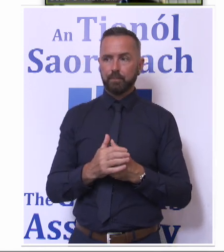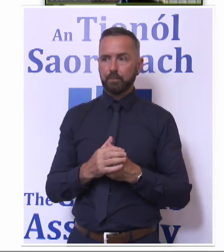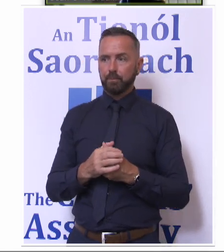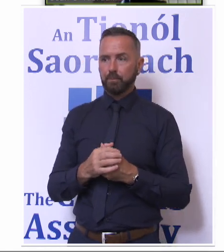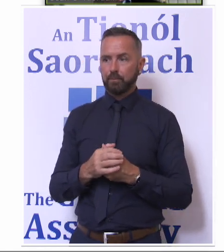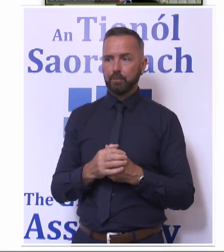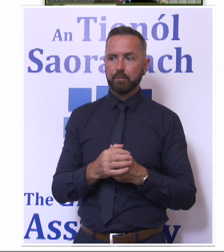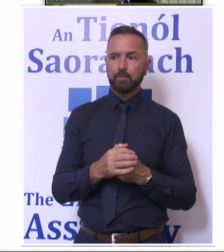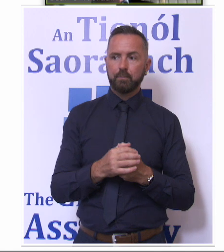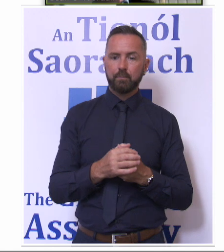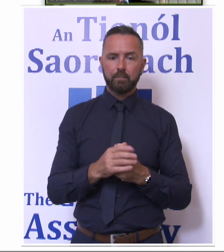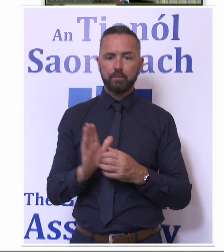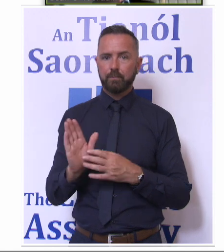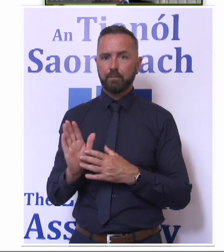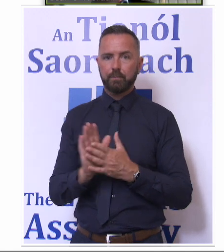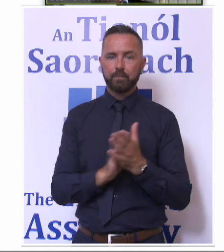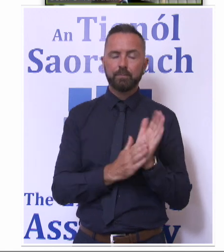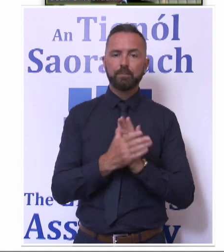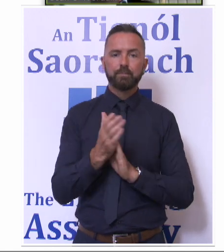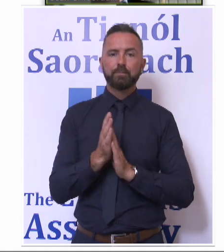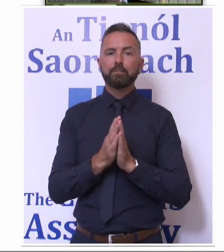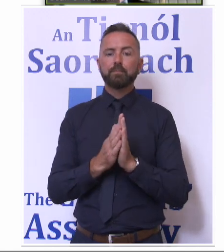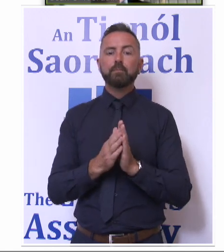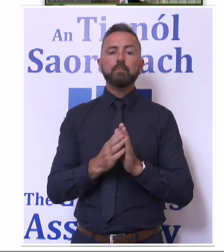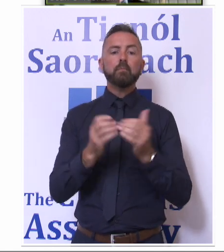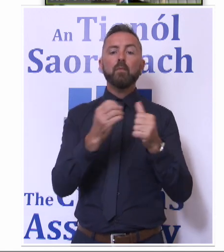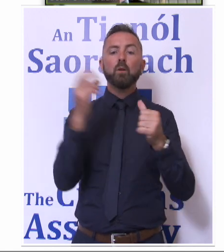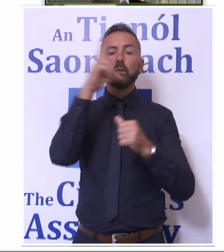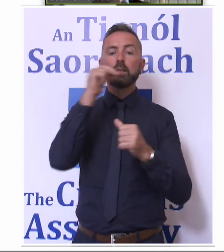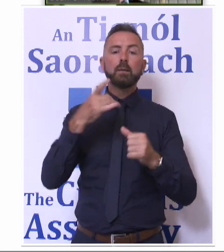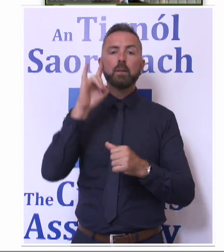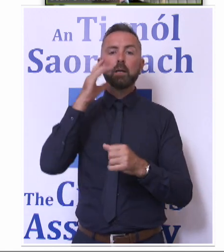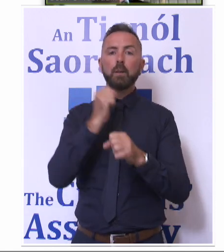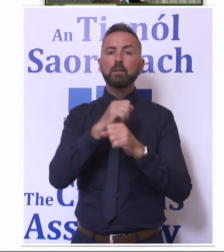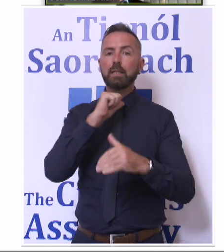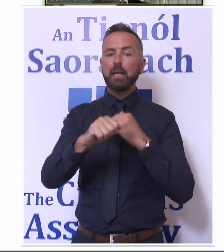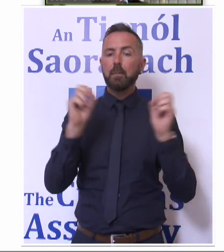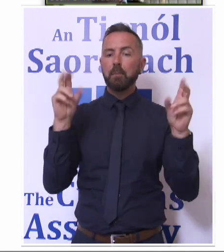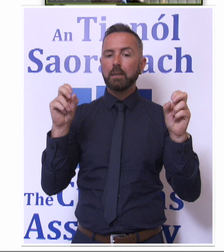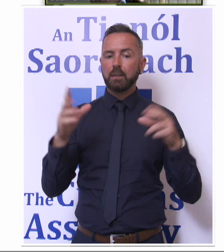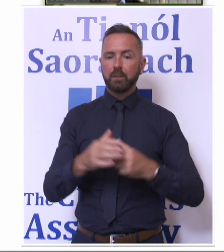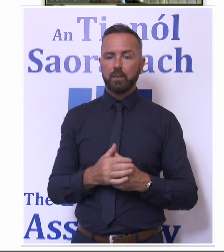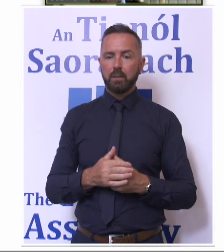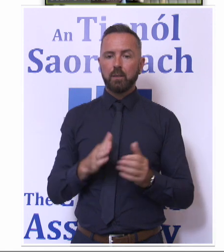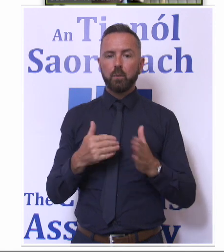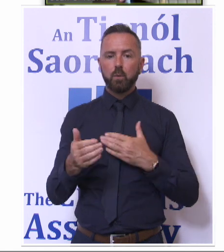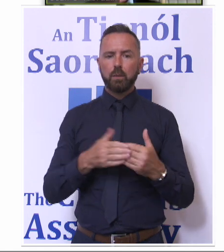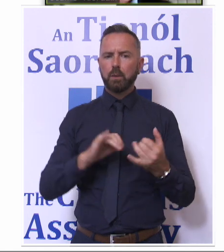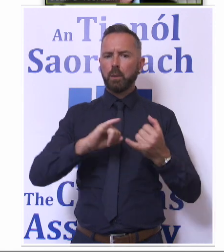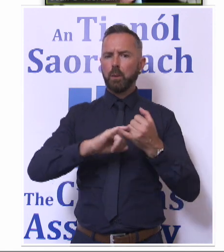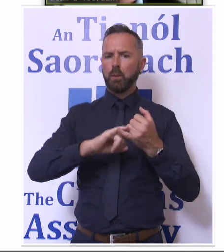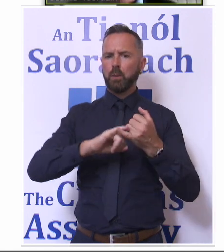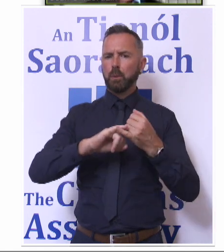Another example that you're going to hear a lot about today would be that of Manchester. And the question about Manchester is, again, who's the